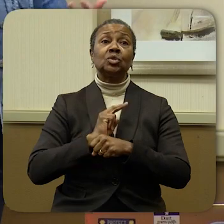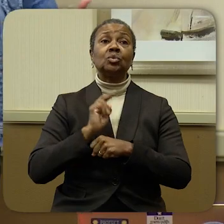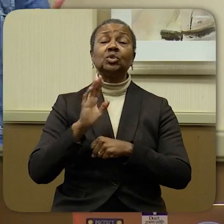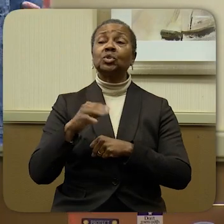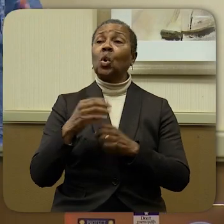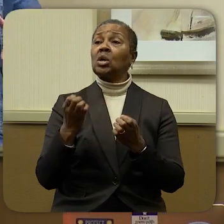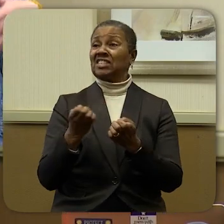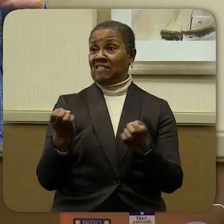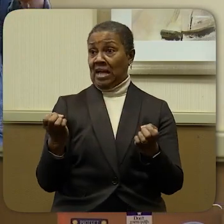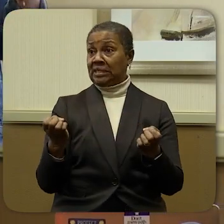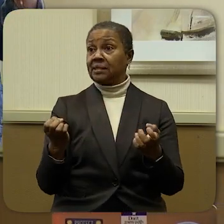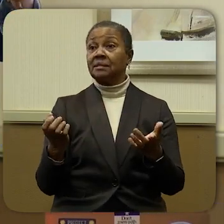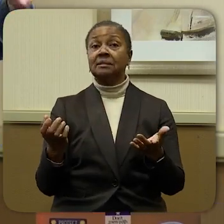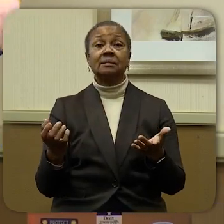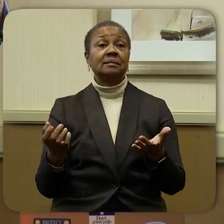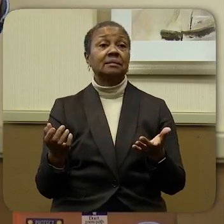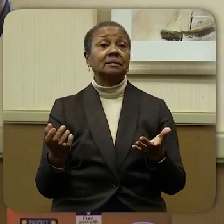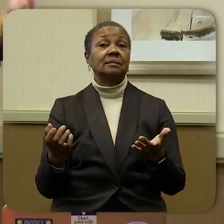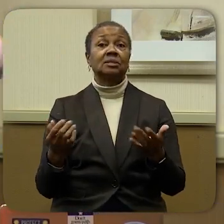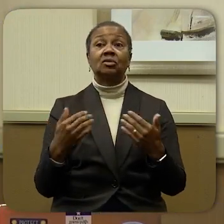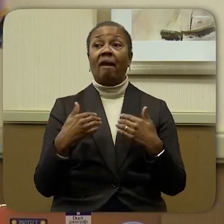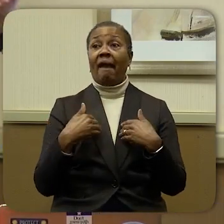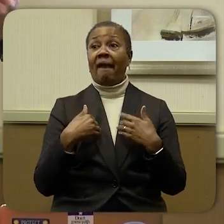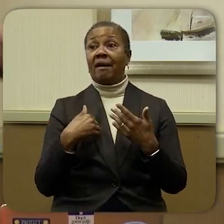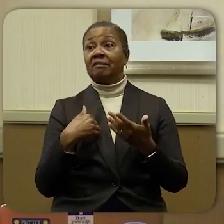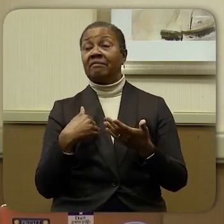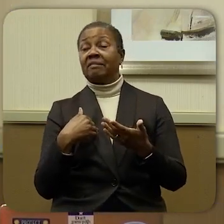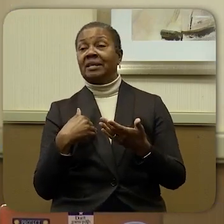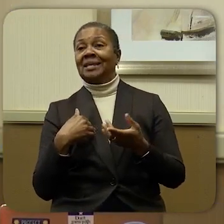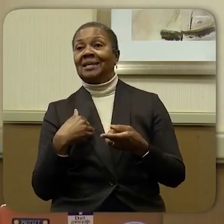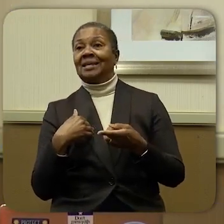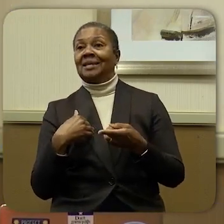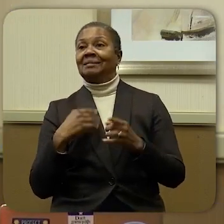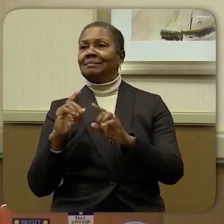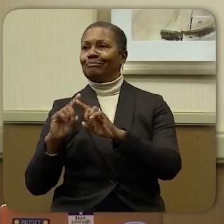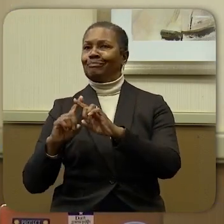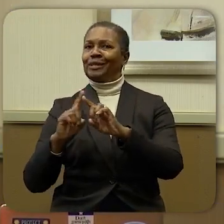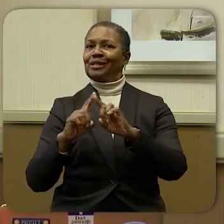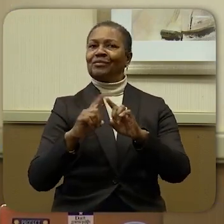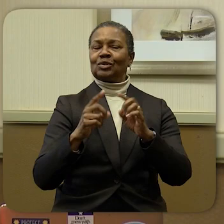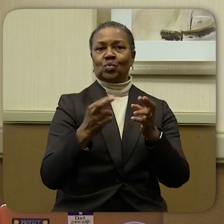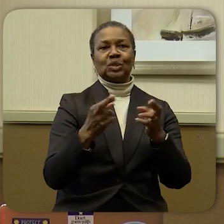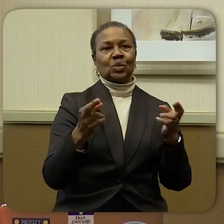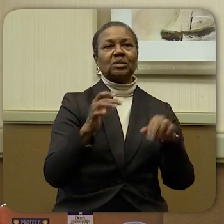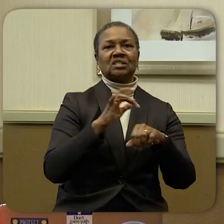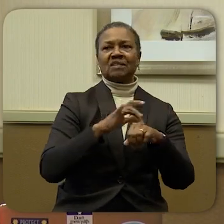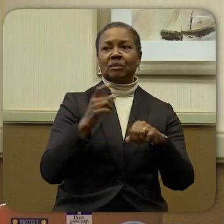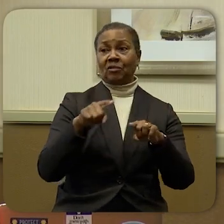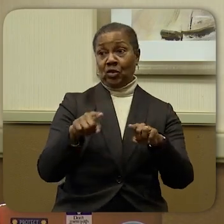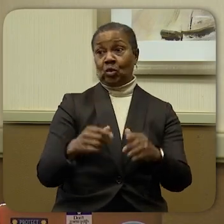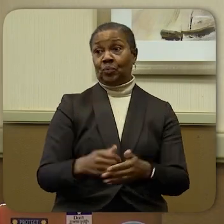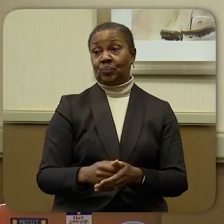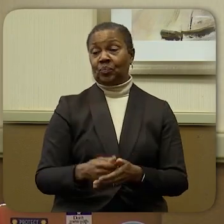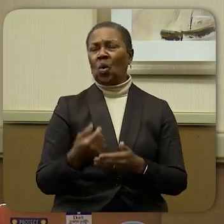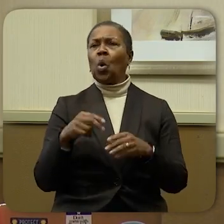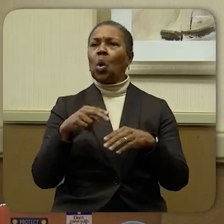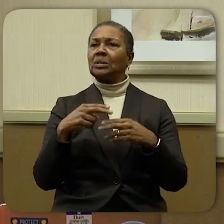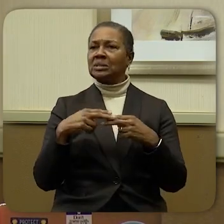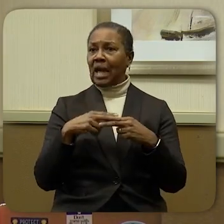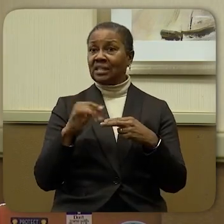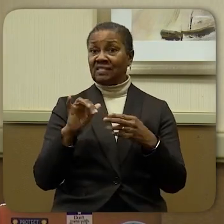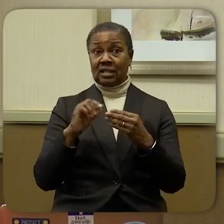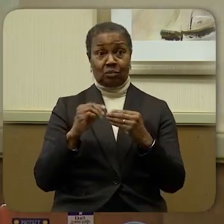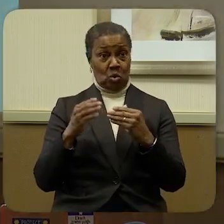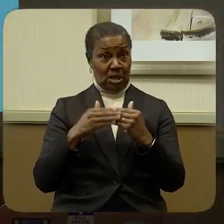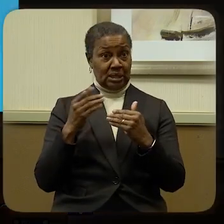your devices to have the different resources available to you, or the slides if that's